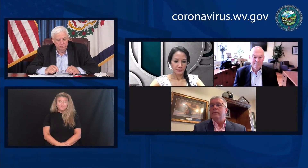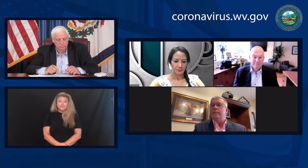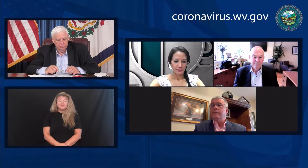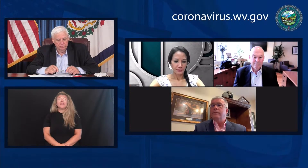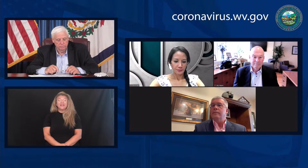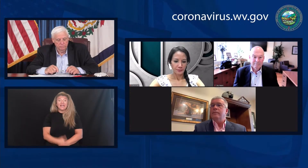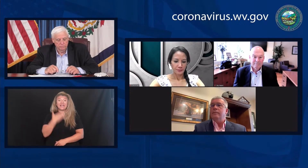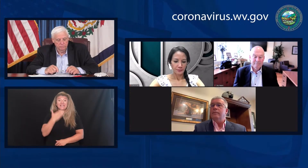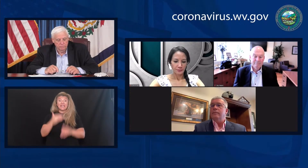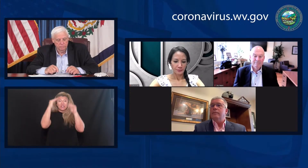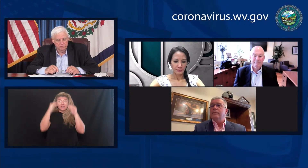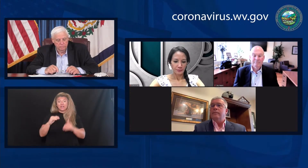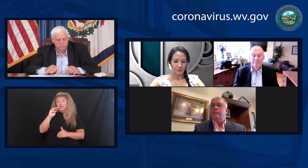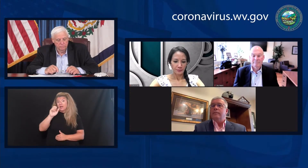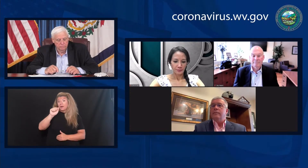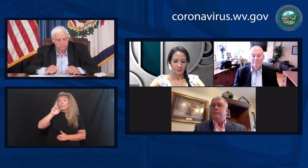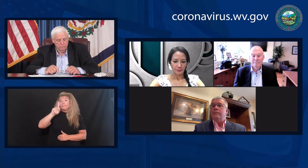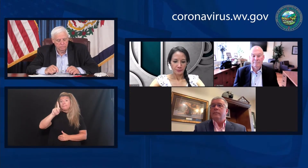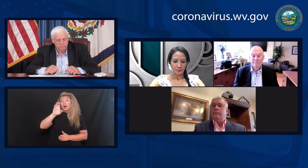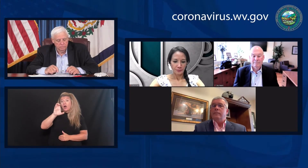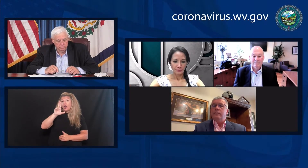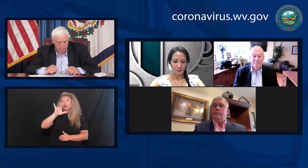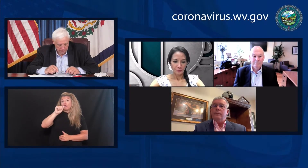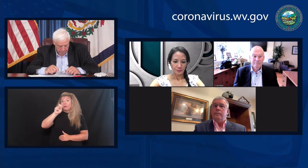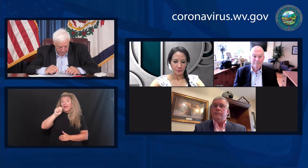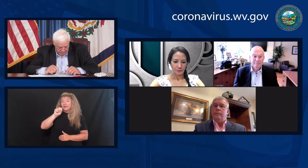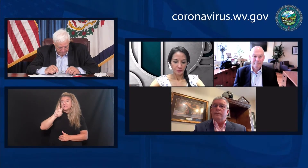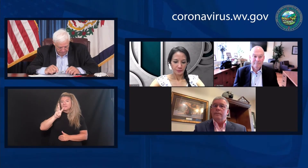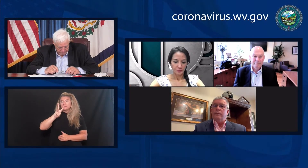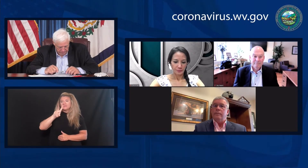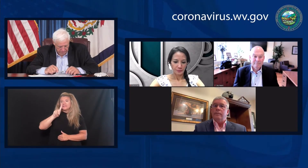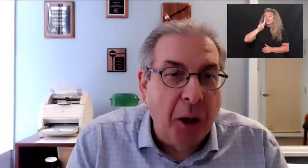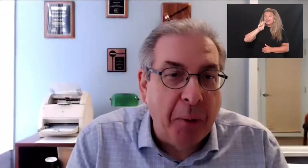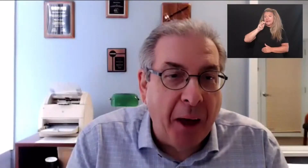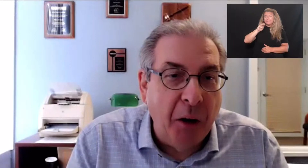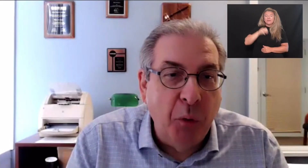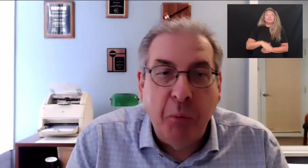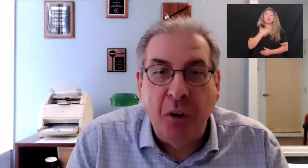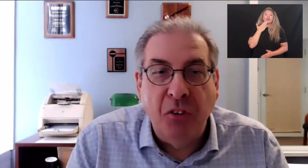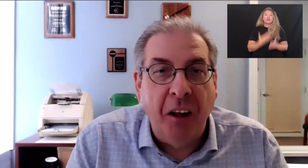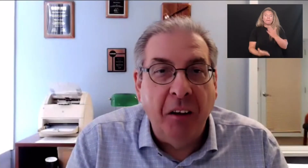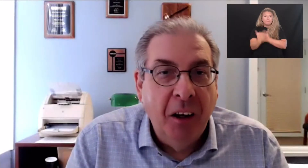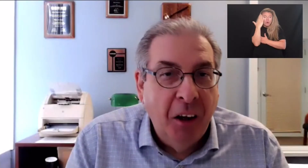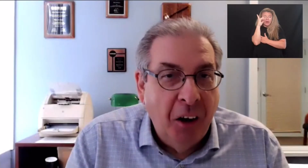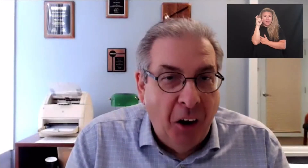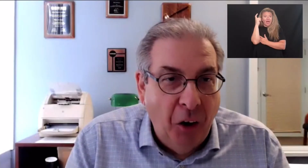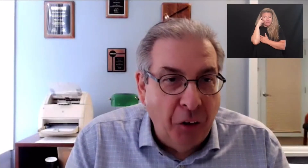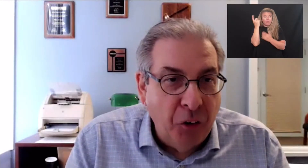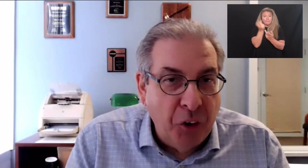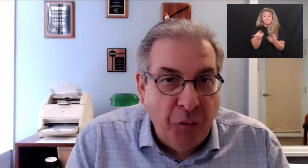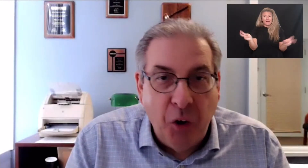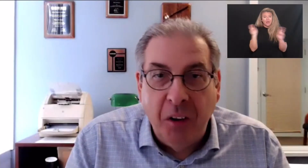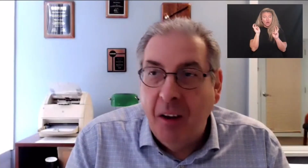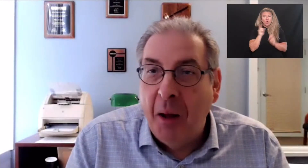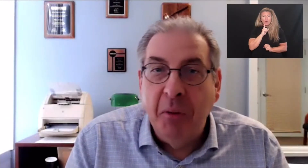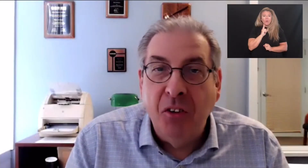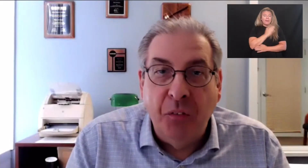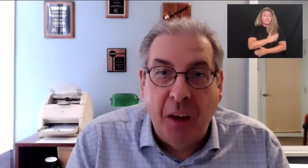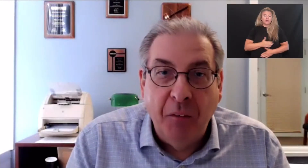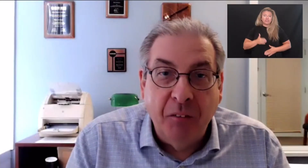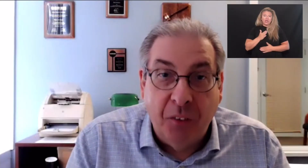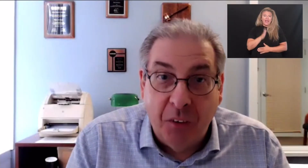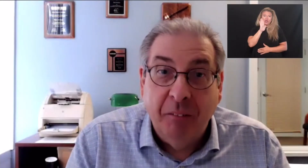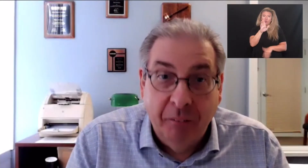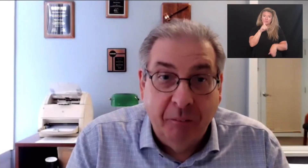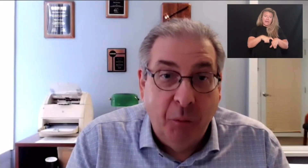All right, thank you. Next, we'll go to Mark Cram with WDVM. Good morning, Governor. Good morning, panel. We appreciate all your devoted time that